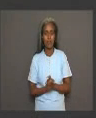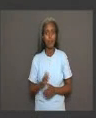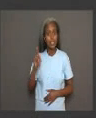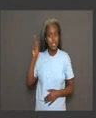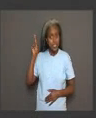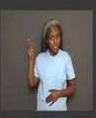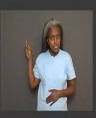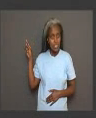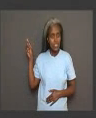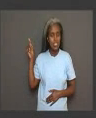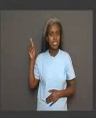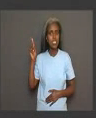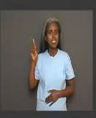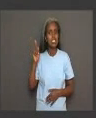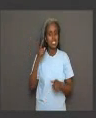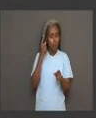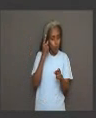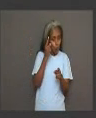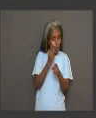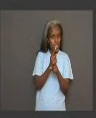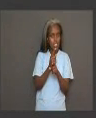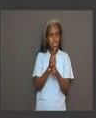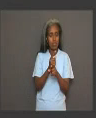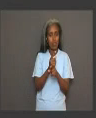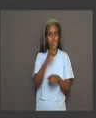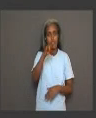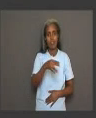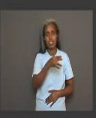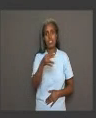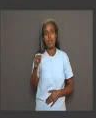Here is the correction factor for the table.